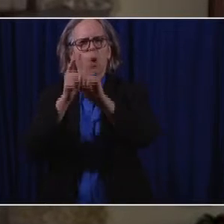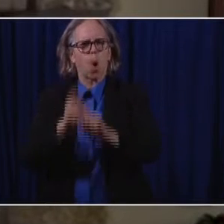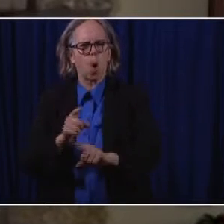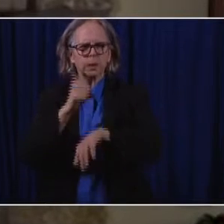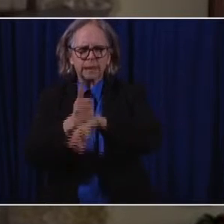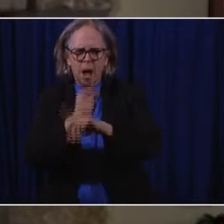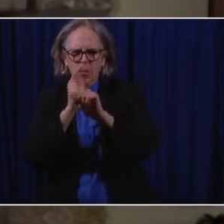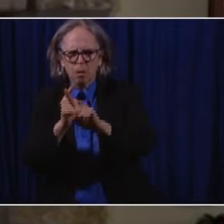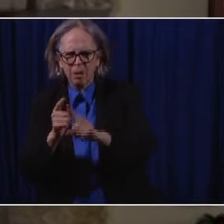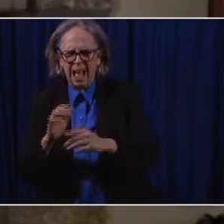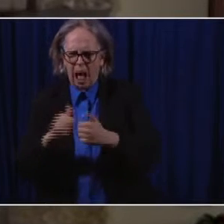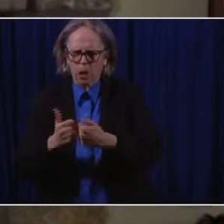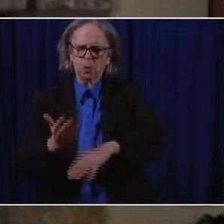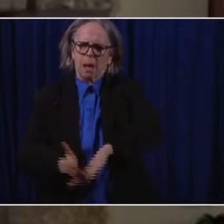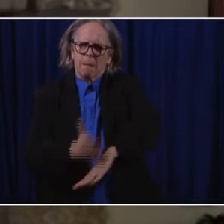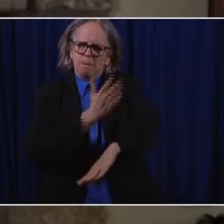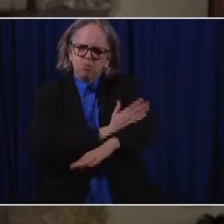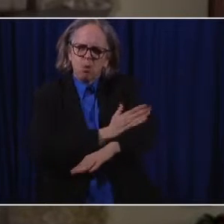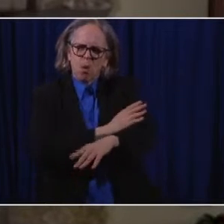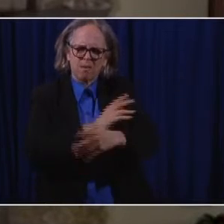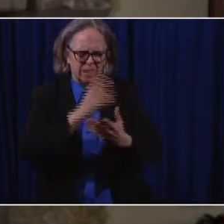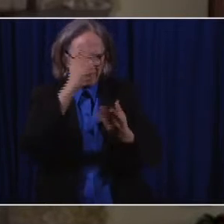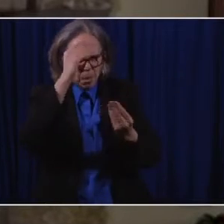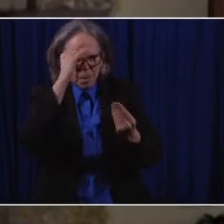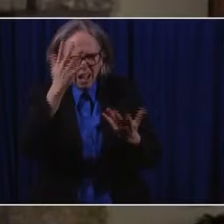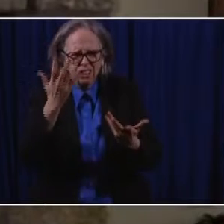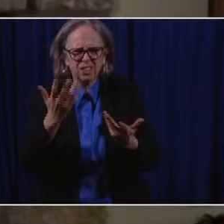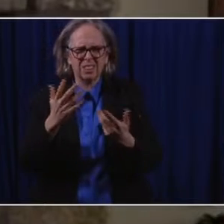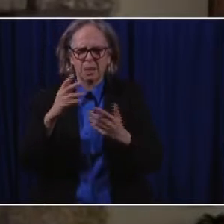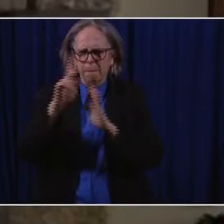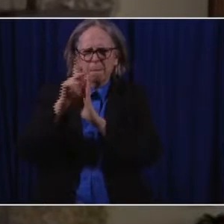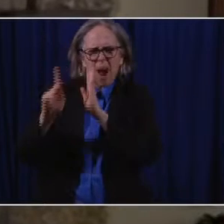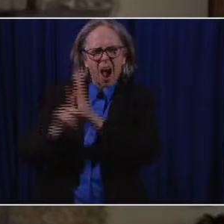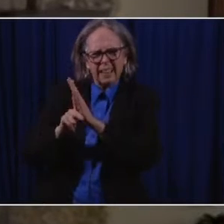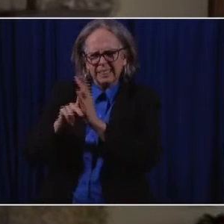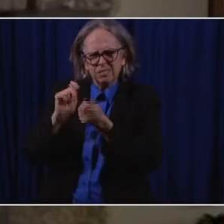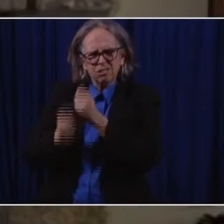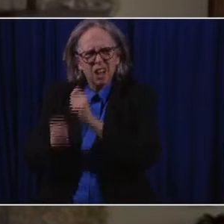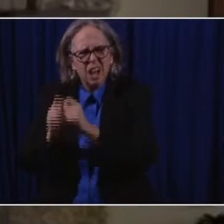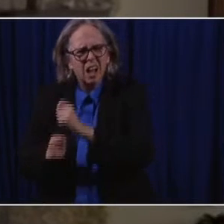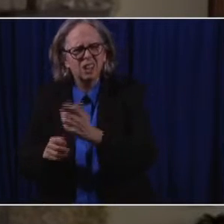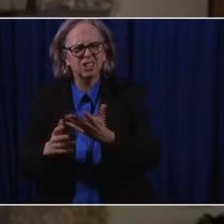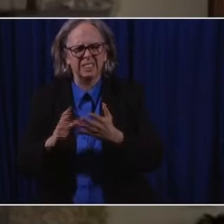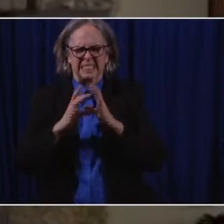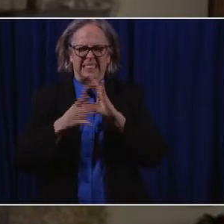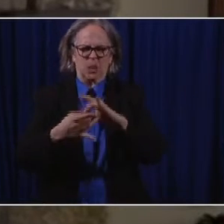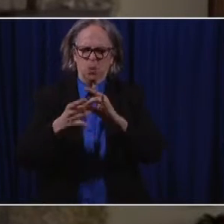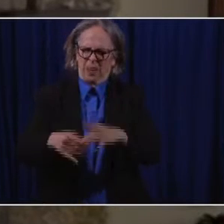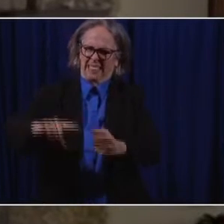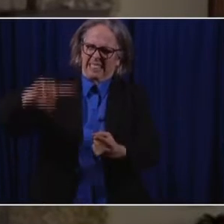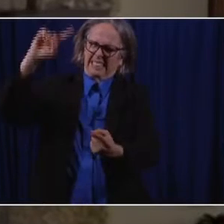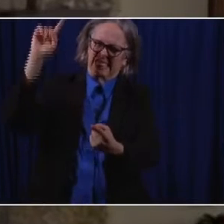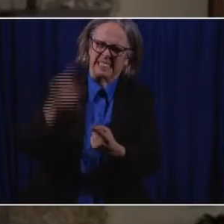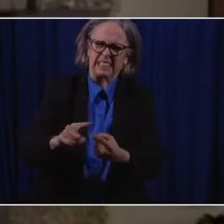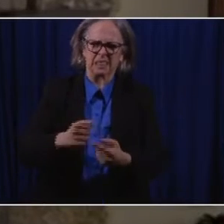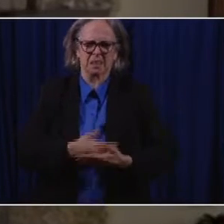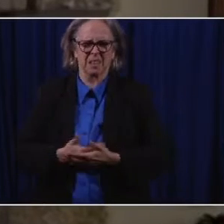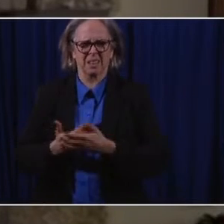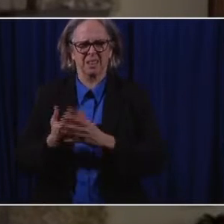to advise our effort to change this very, very unacceptable